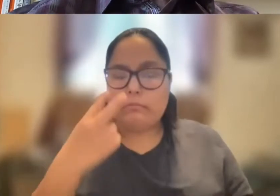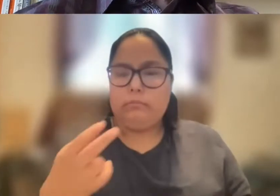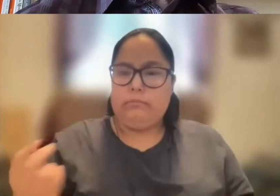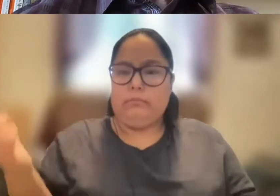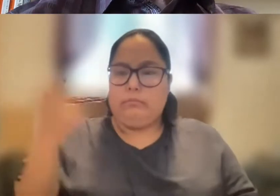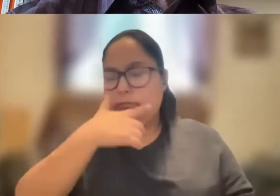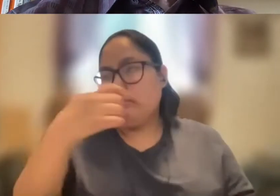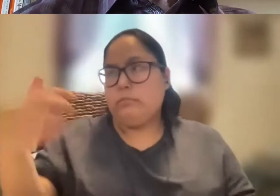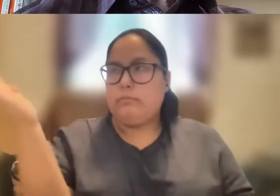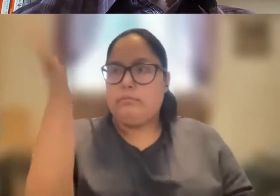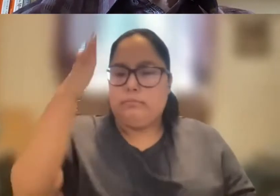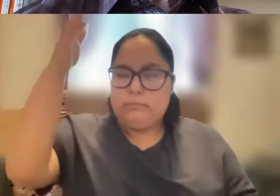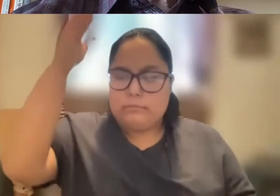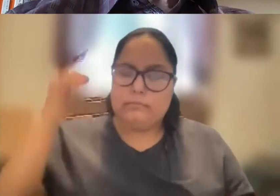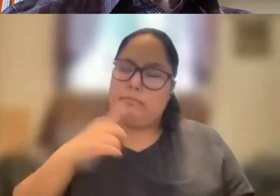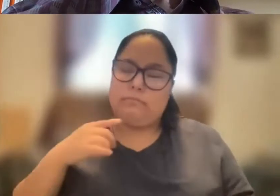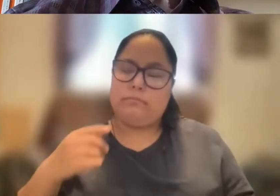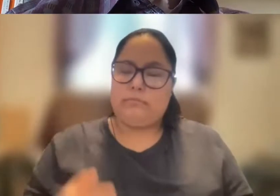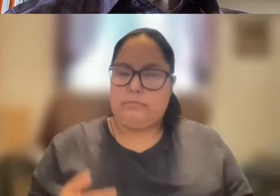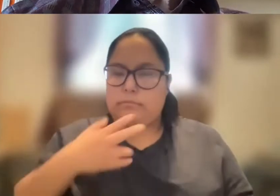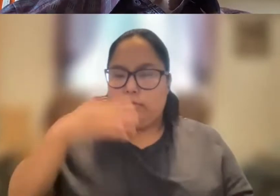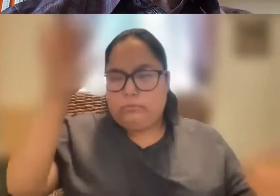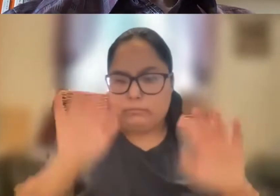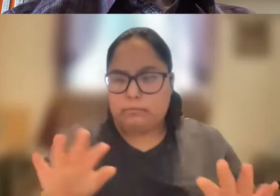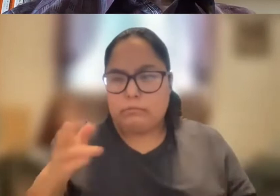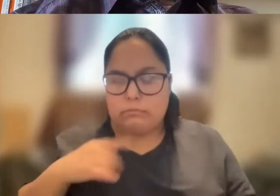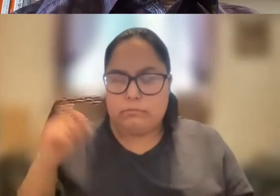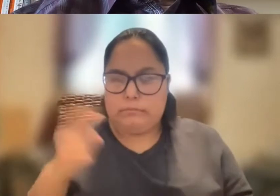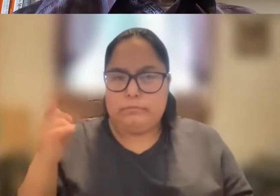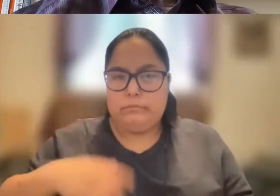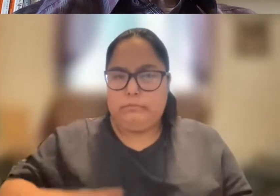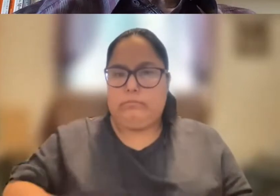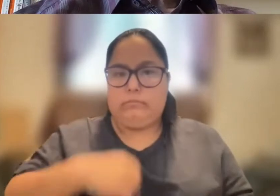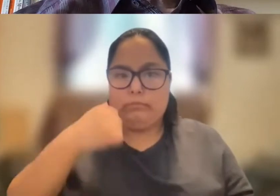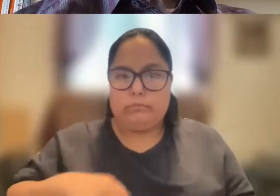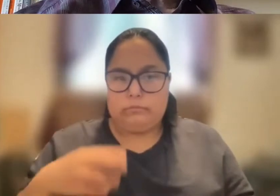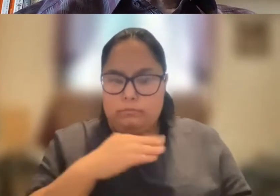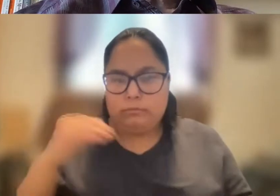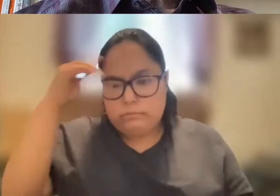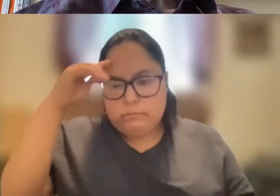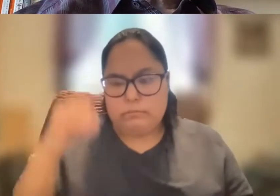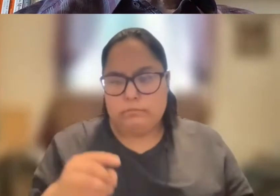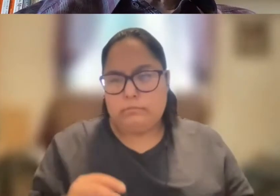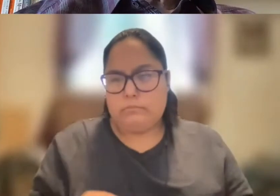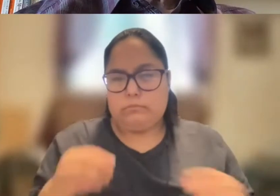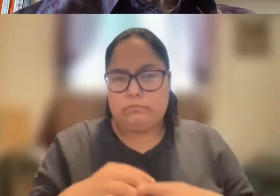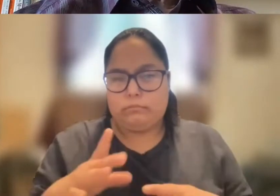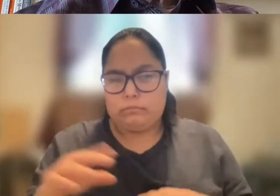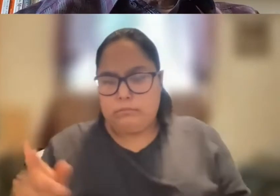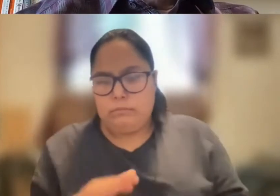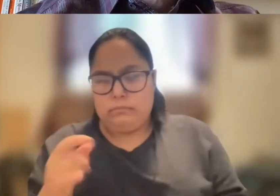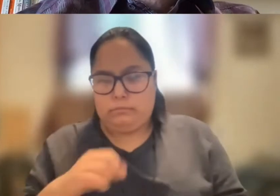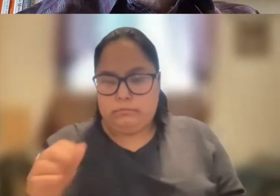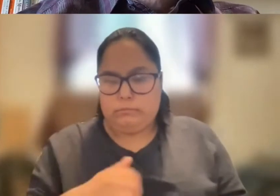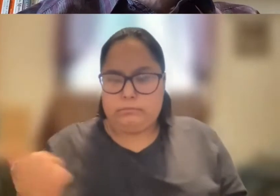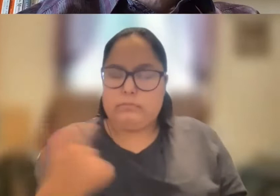that there and the flag going up. It was just remarkable, John. And so you need to be very proud of that because it's impacting so many of the rest of